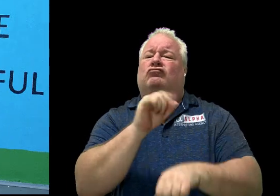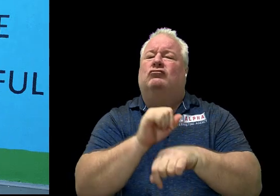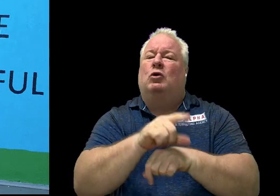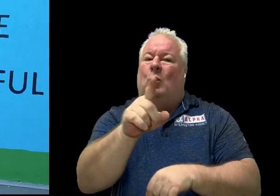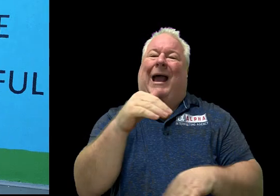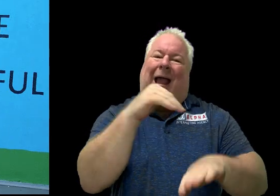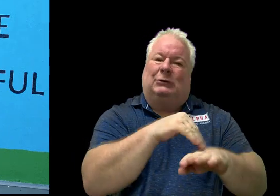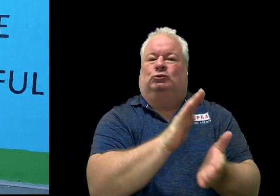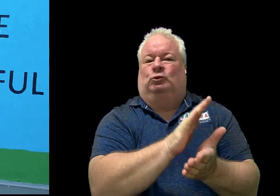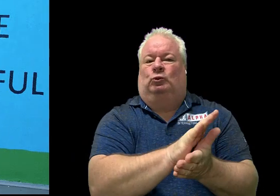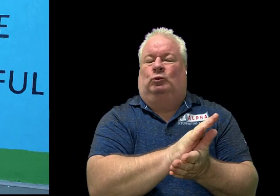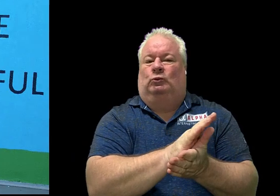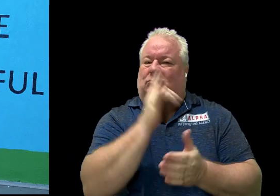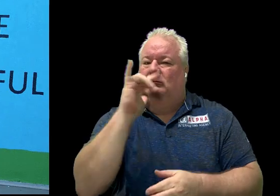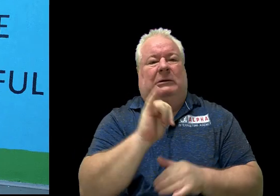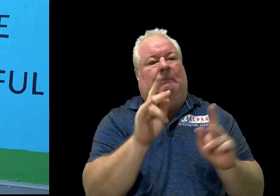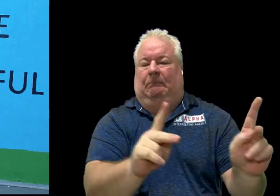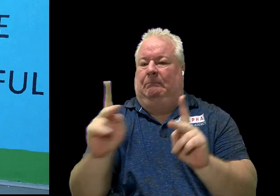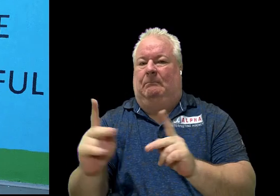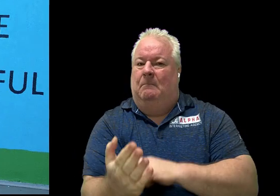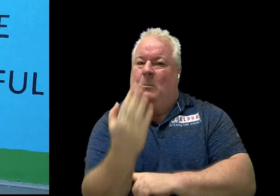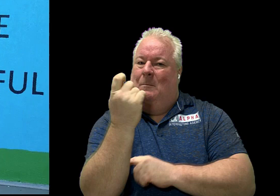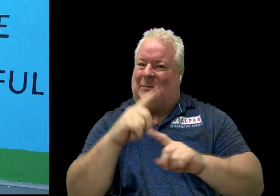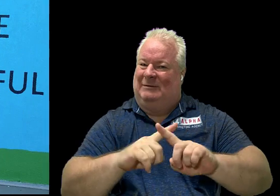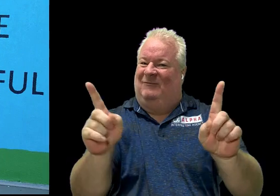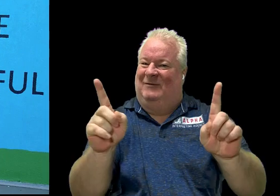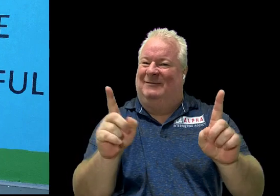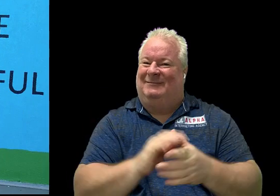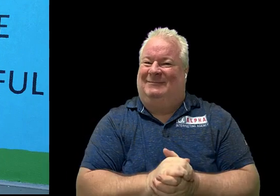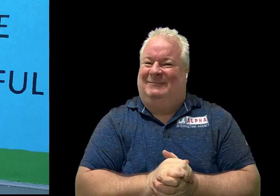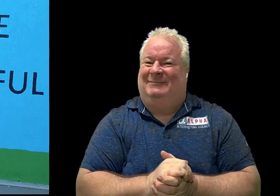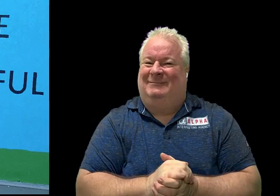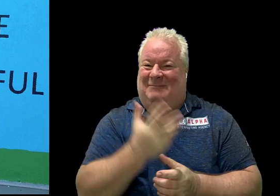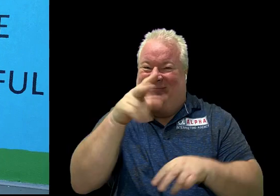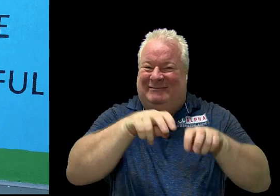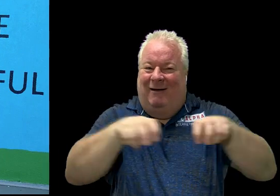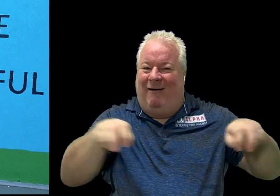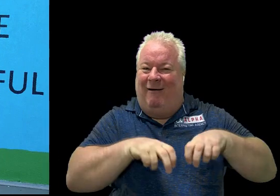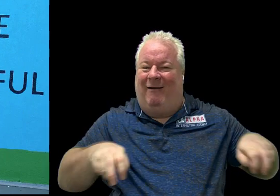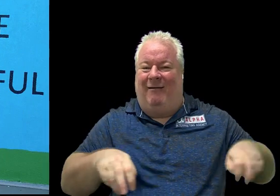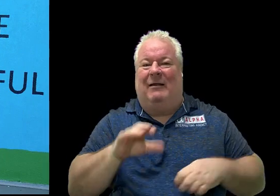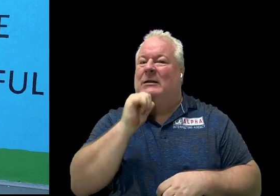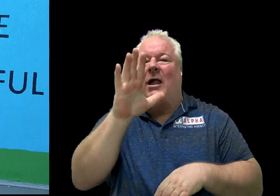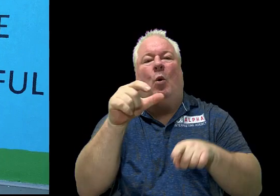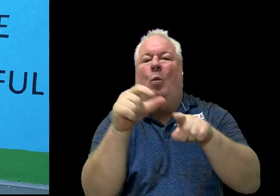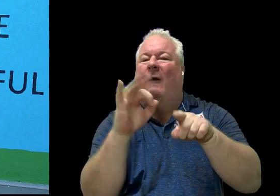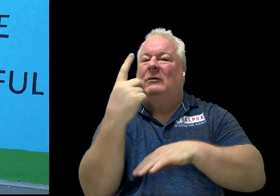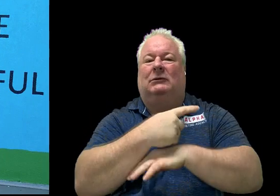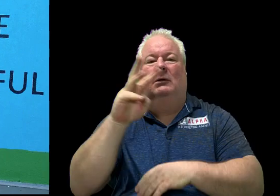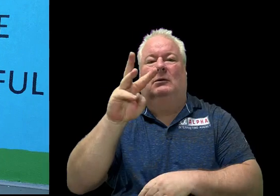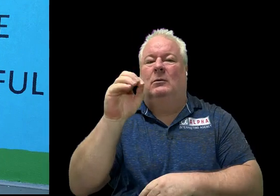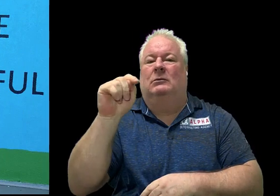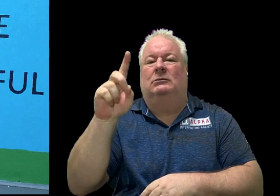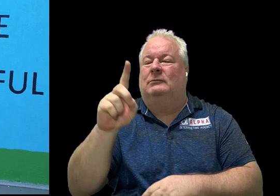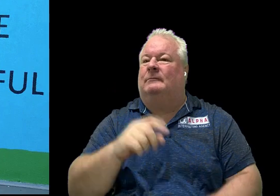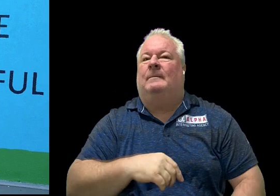school site, our morning is a little different. So there will not be a word of the day, and